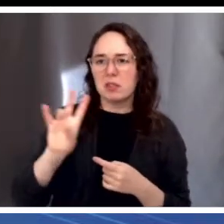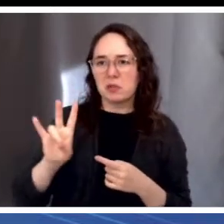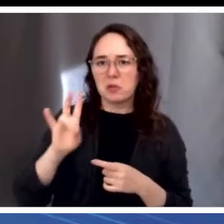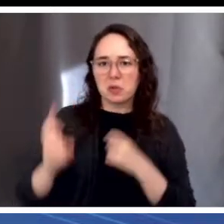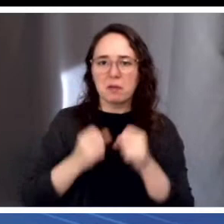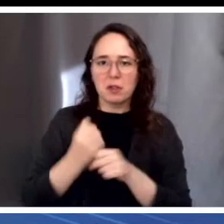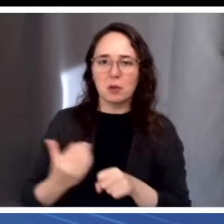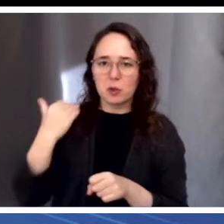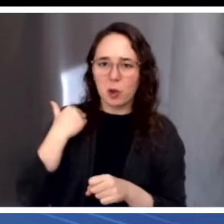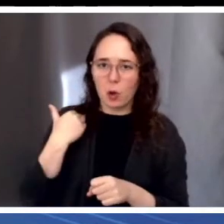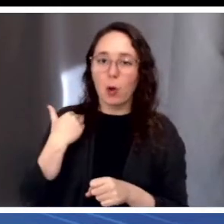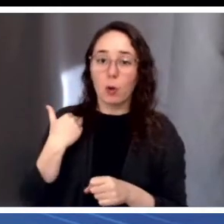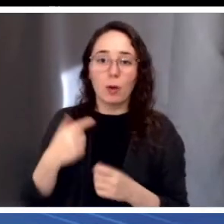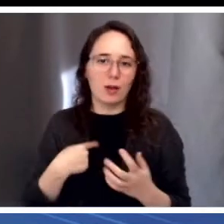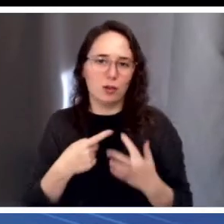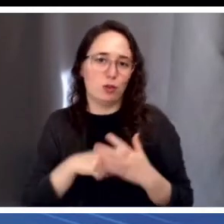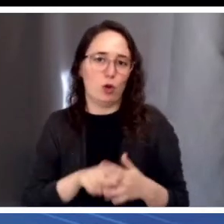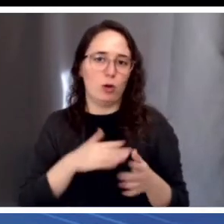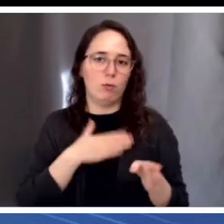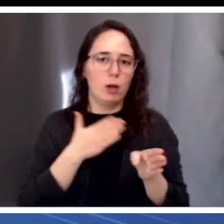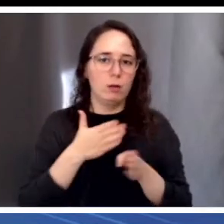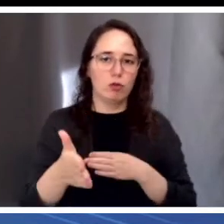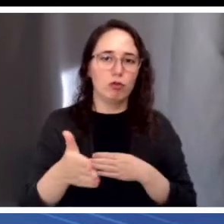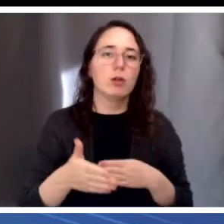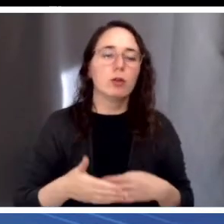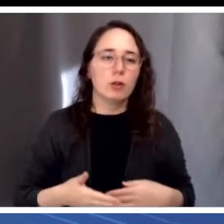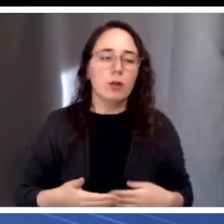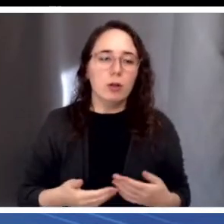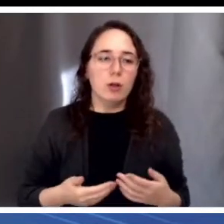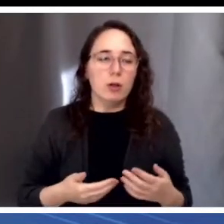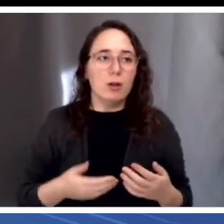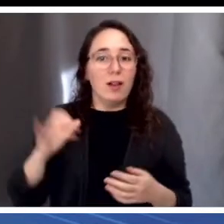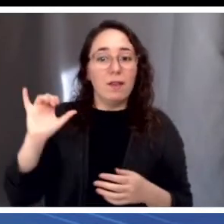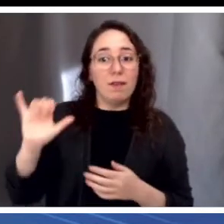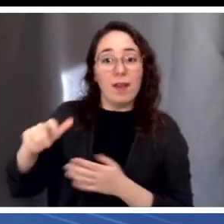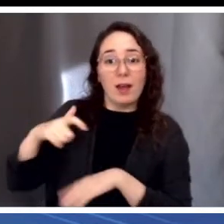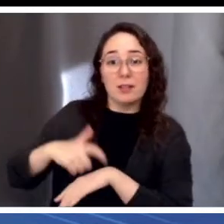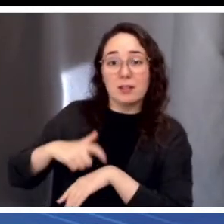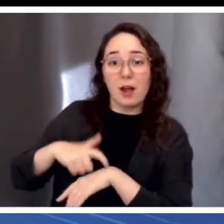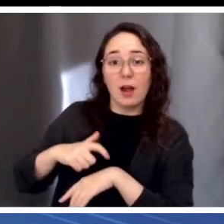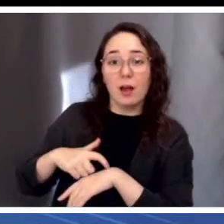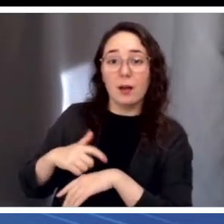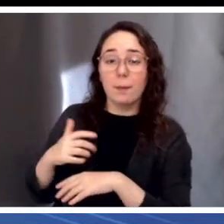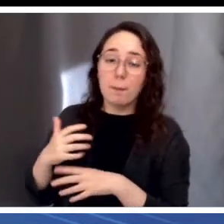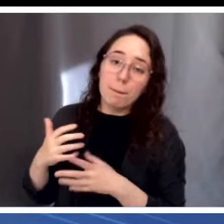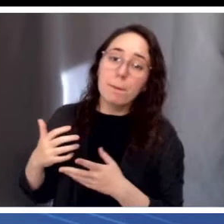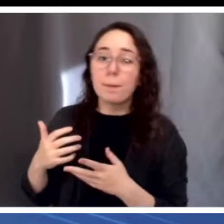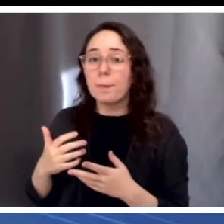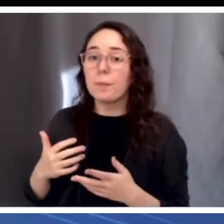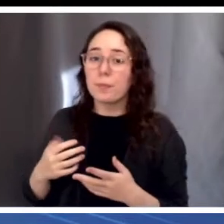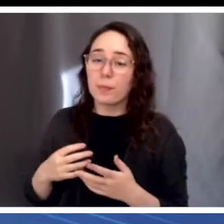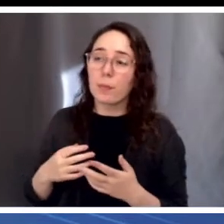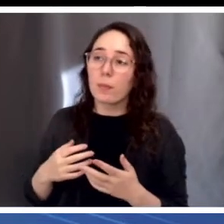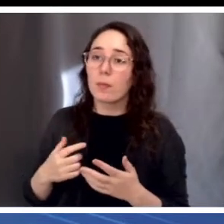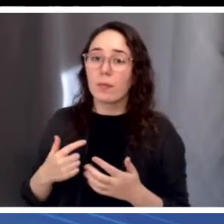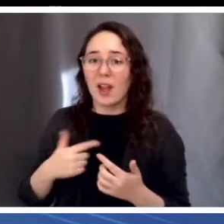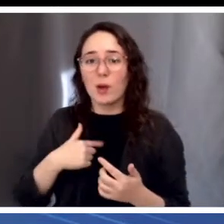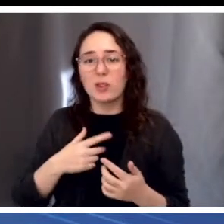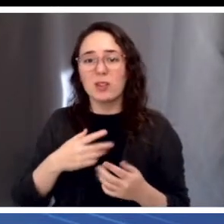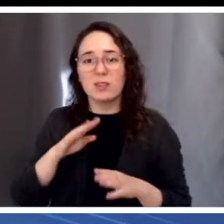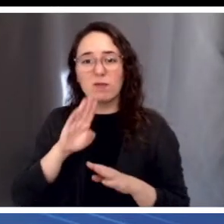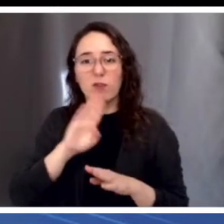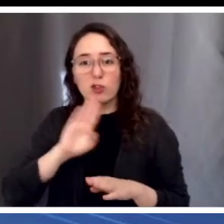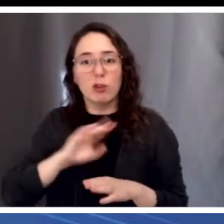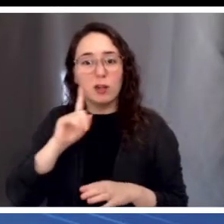this cause and career, I, I think for so many years, I wanted to see this move in a direction so much faster, and it wasn't moving fast enough for me.